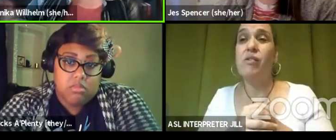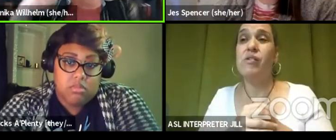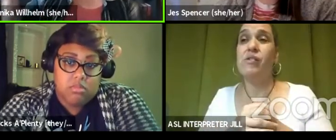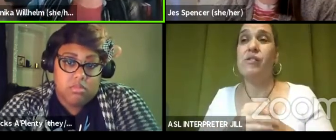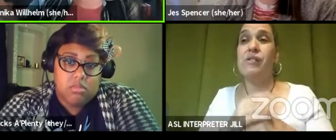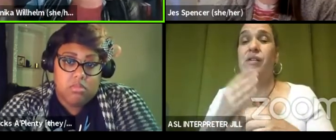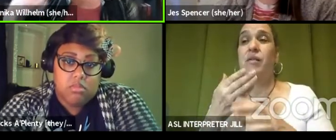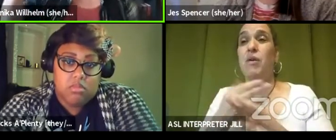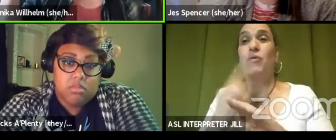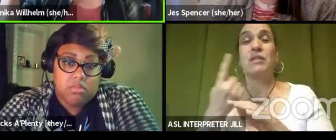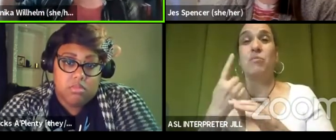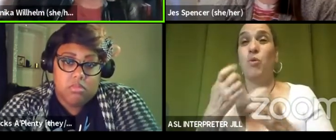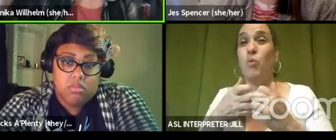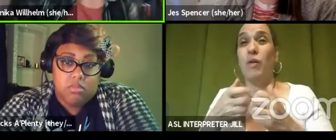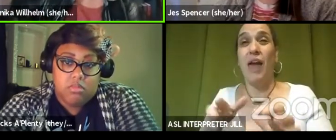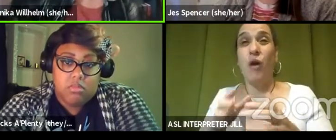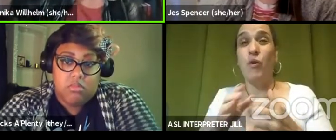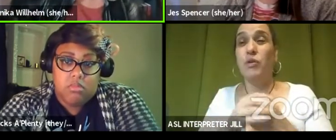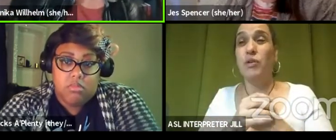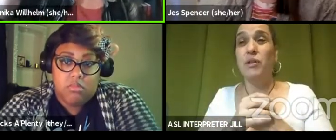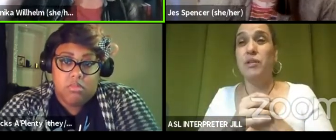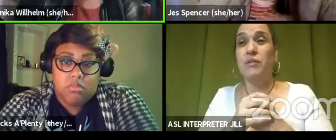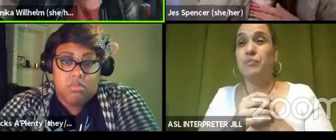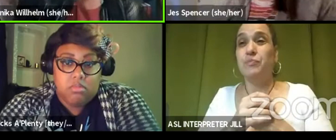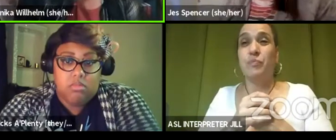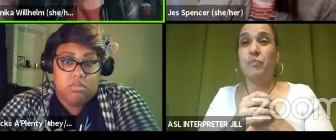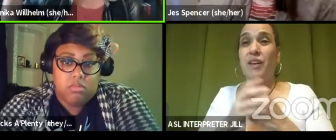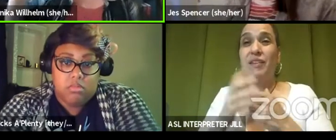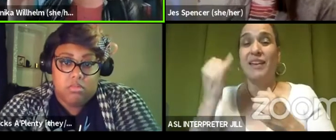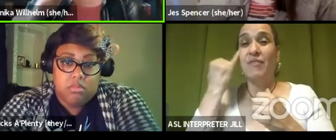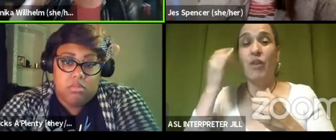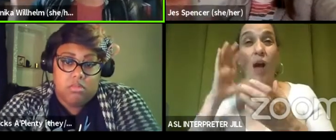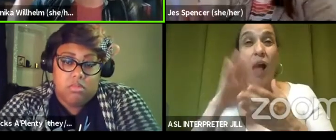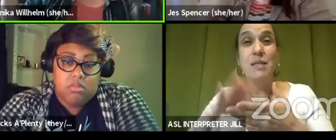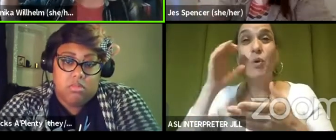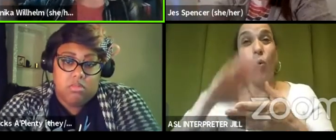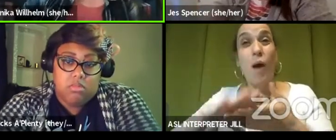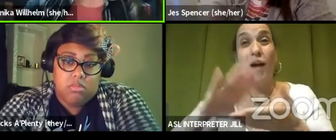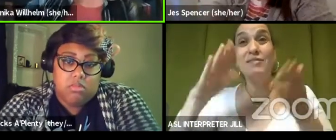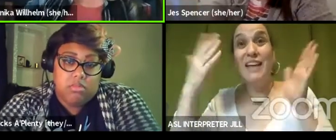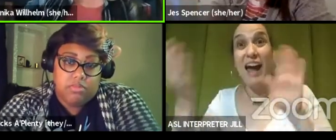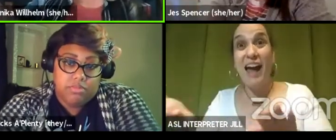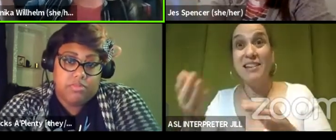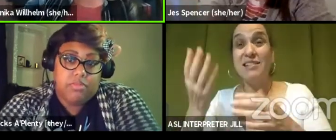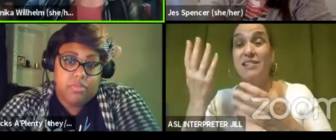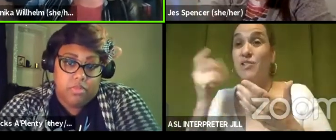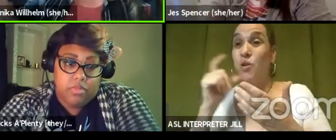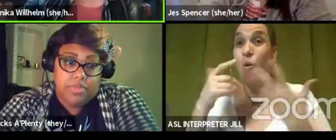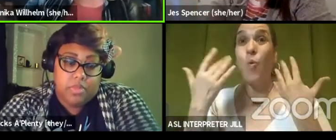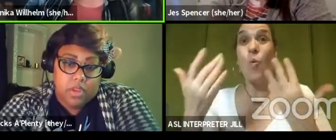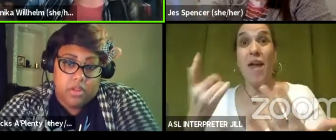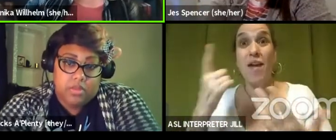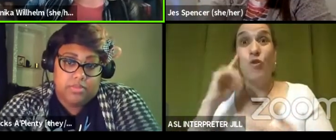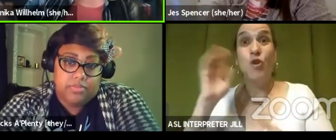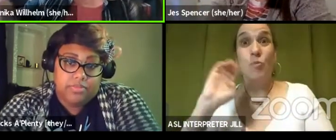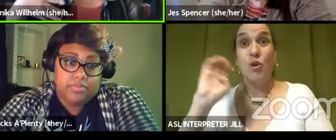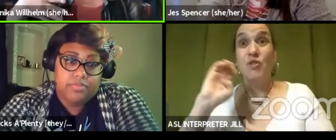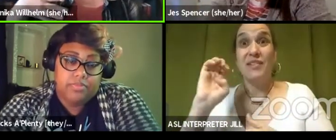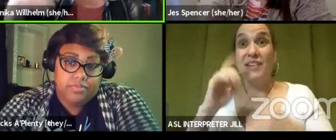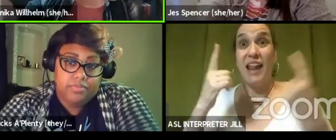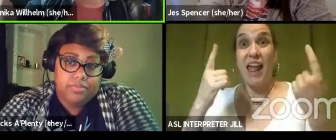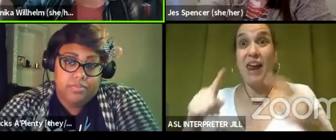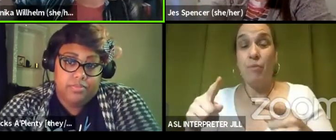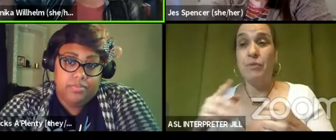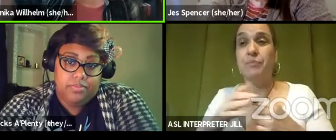widowed? I don't know, guys. It's just a thought. Like, don't wait for the emergency to be building your network. And